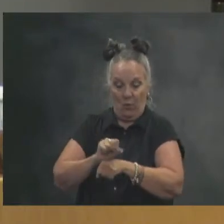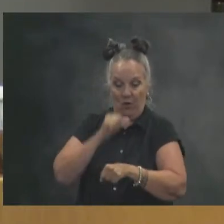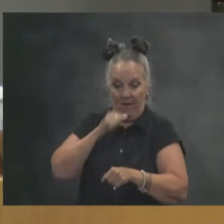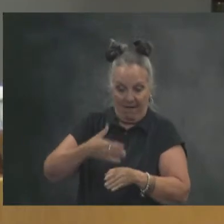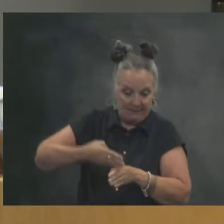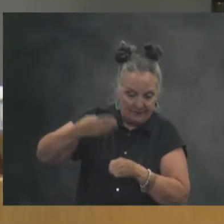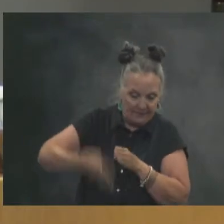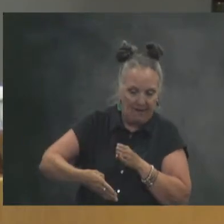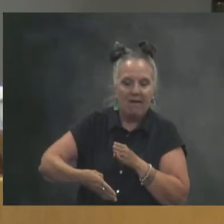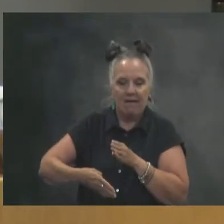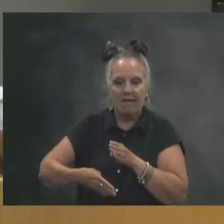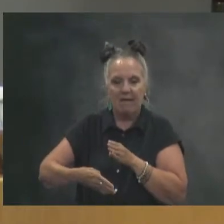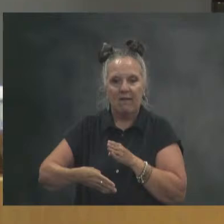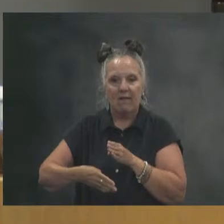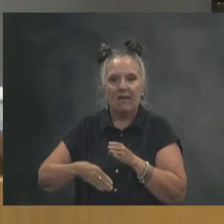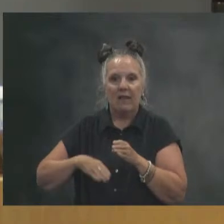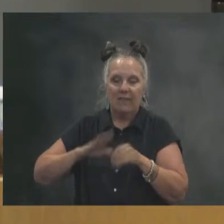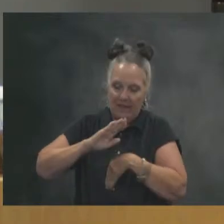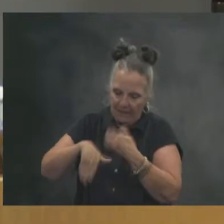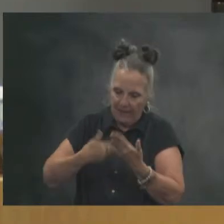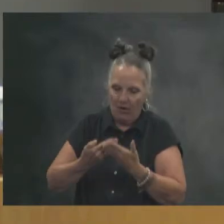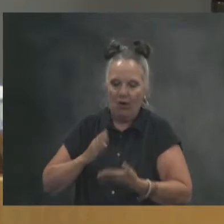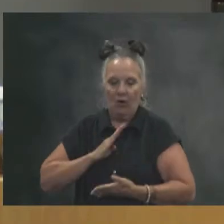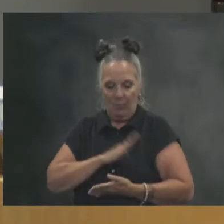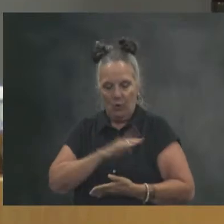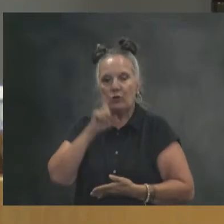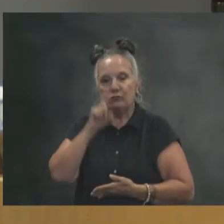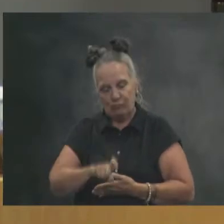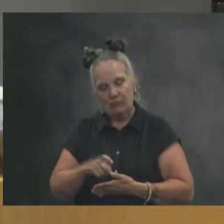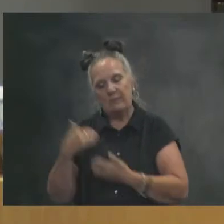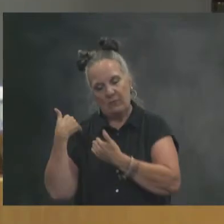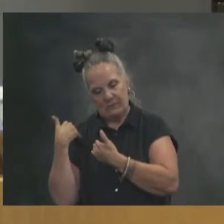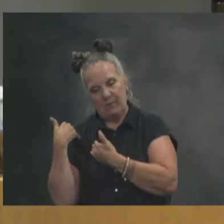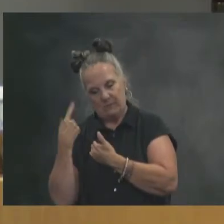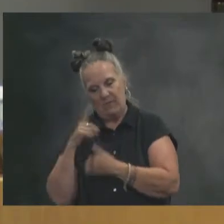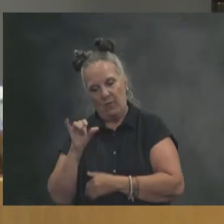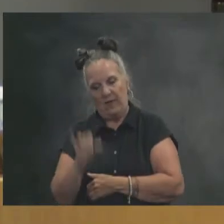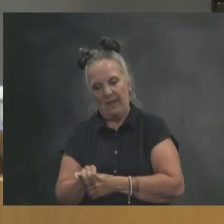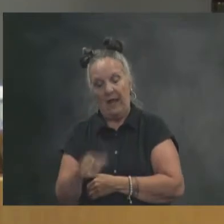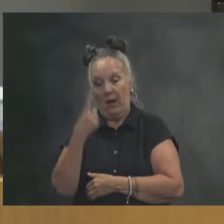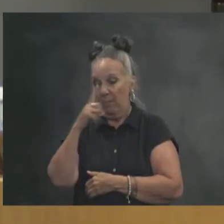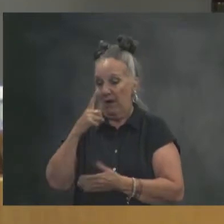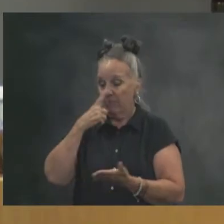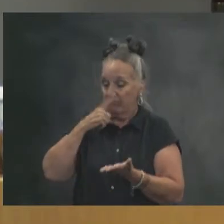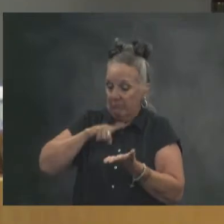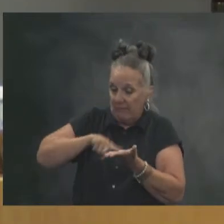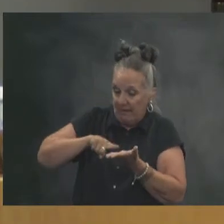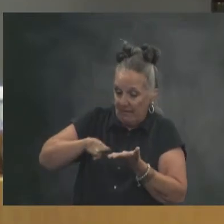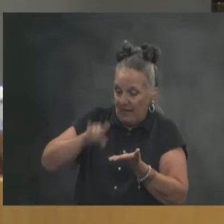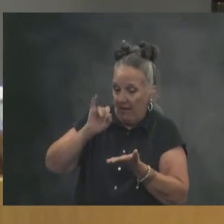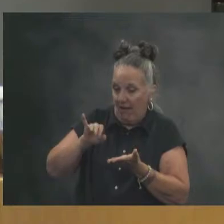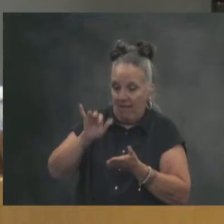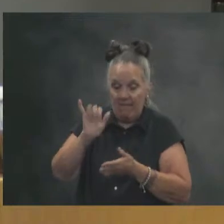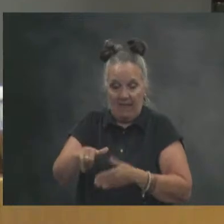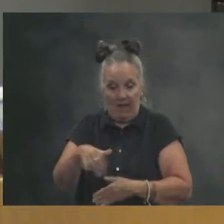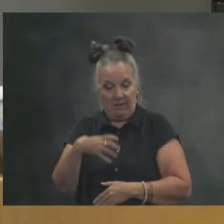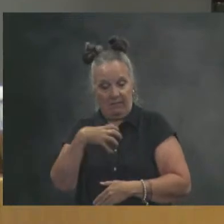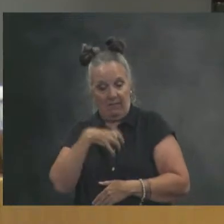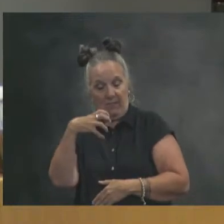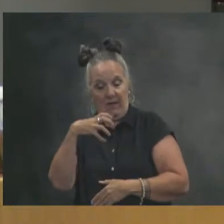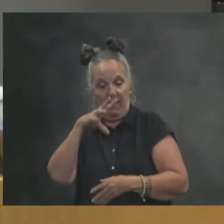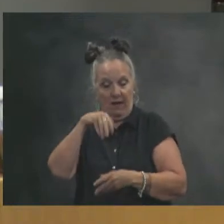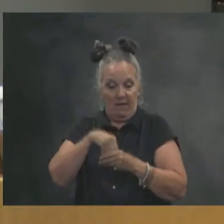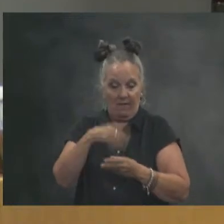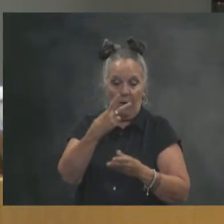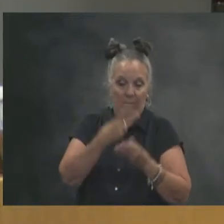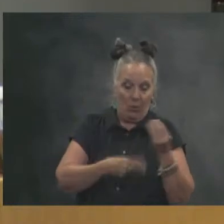done, then the entire board should be held accountable. Since the investigation of these allegations involve